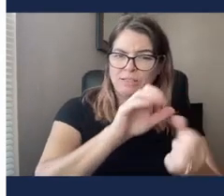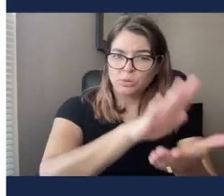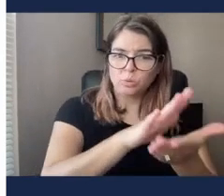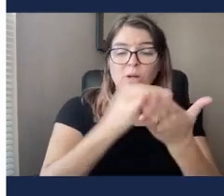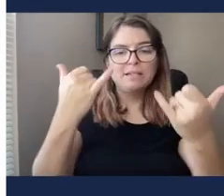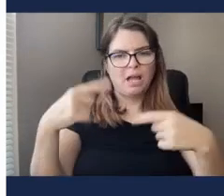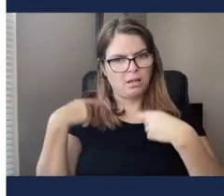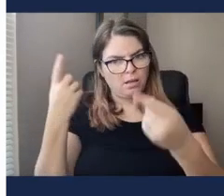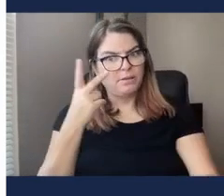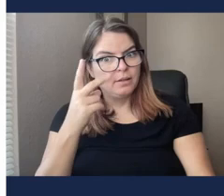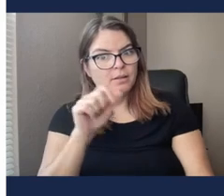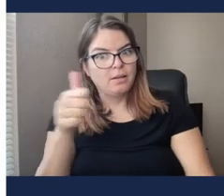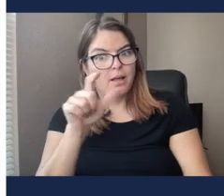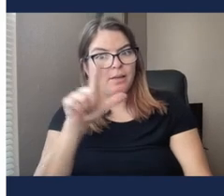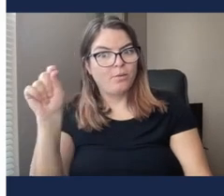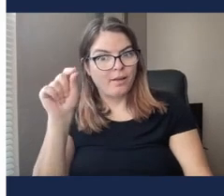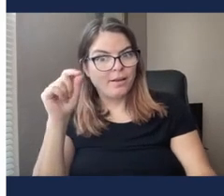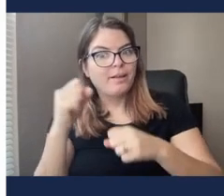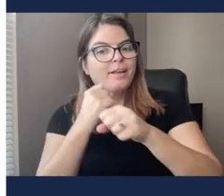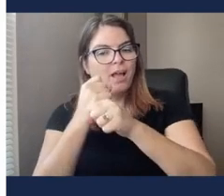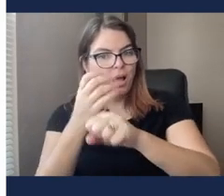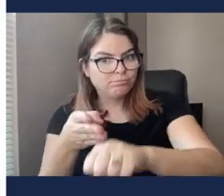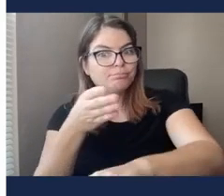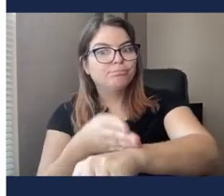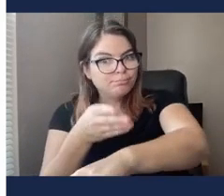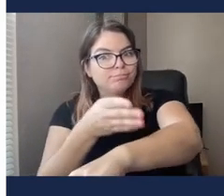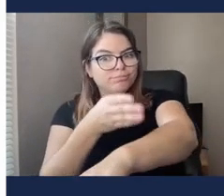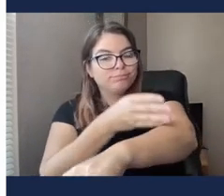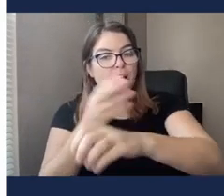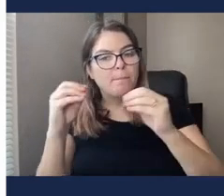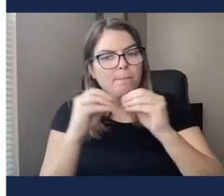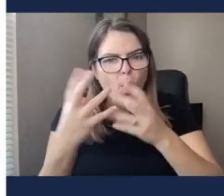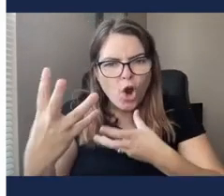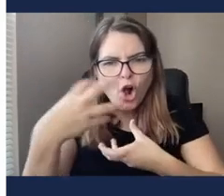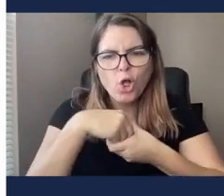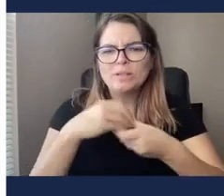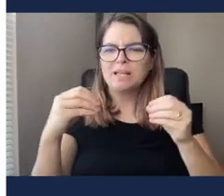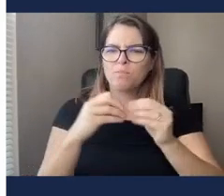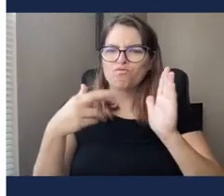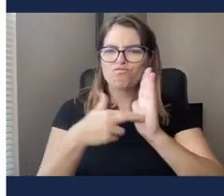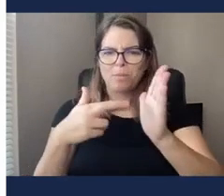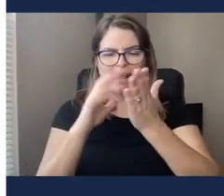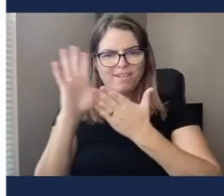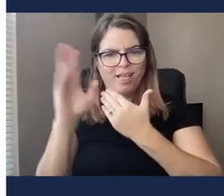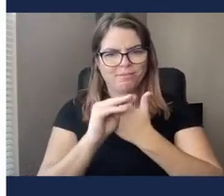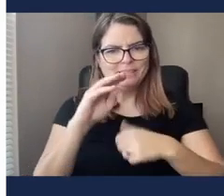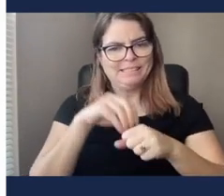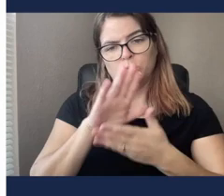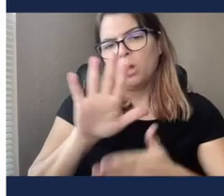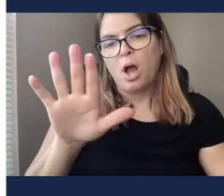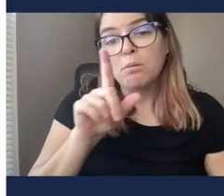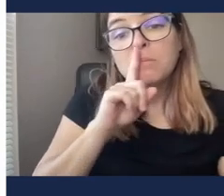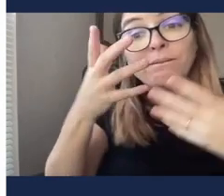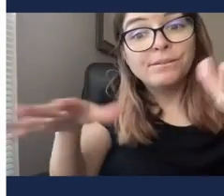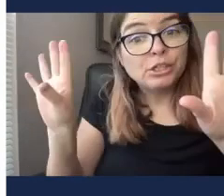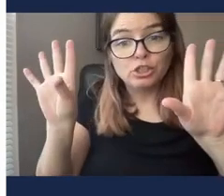some significant progress in having a more inclusive and representative curriculum in our schools. There's still a lot of work to be